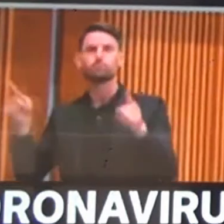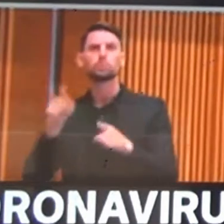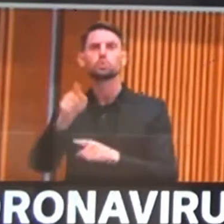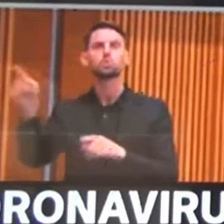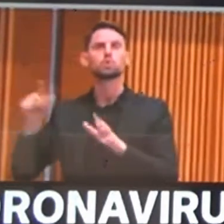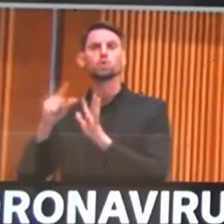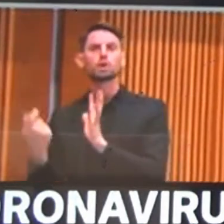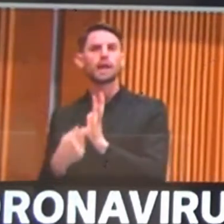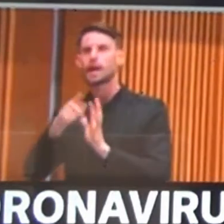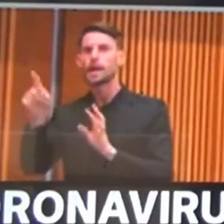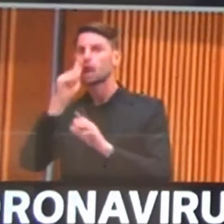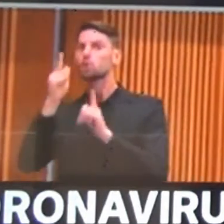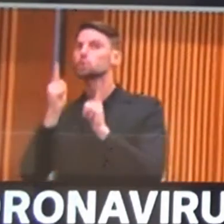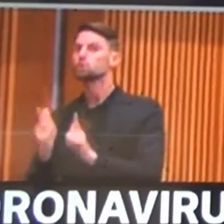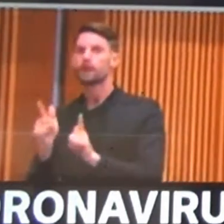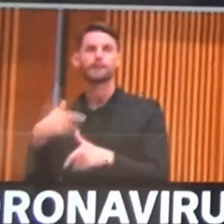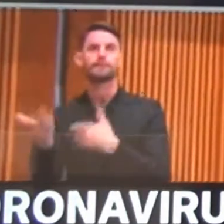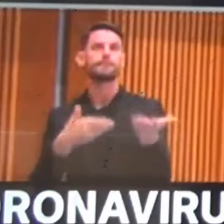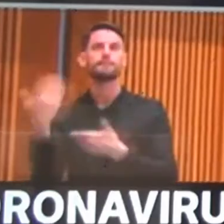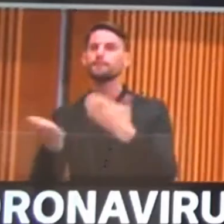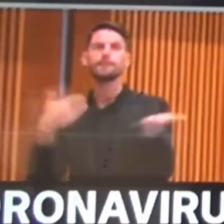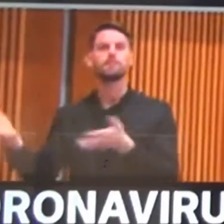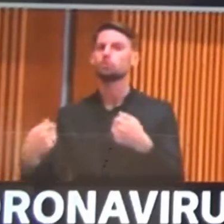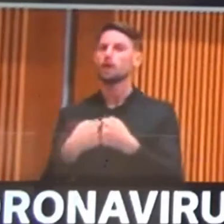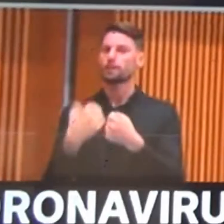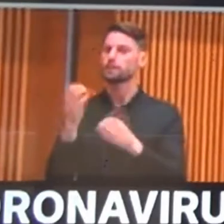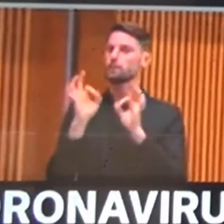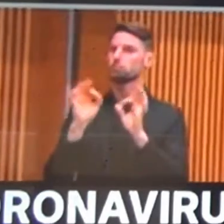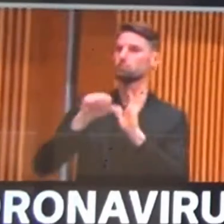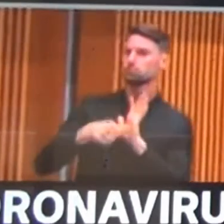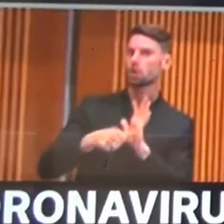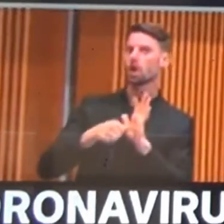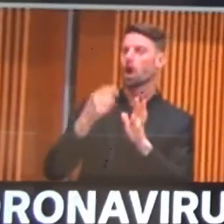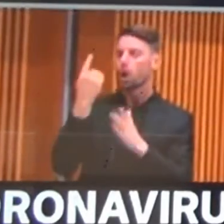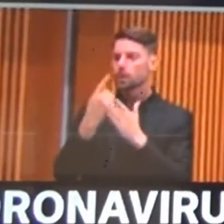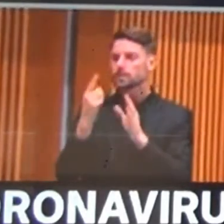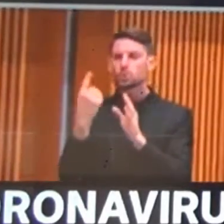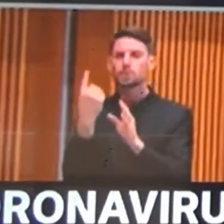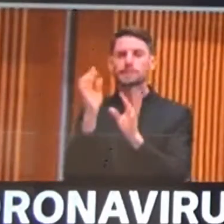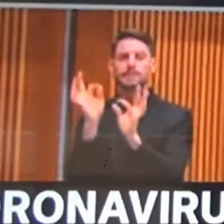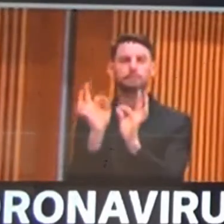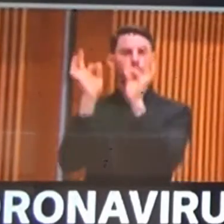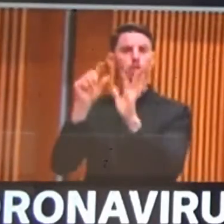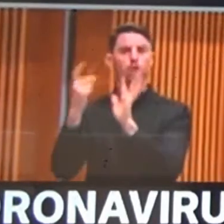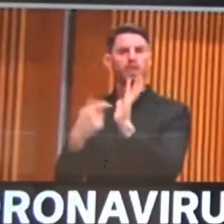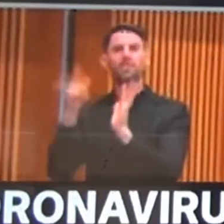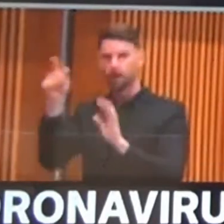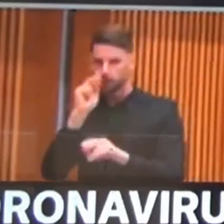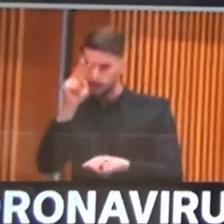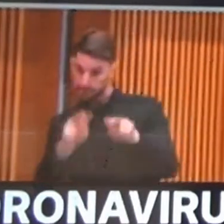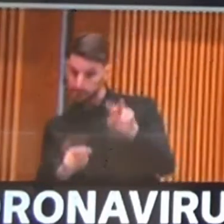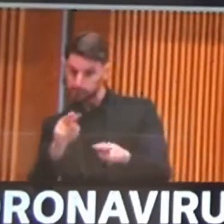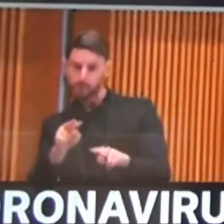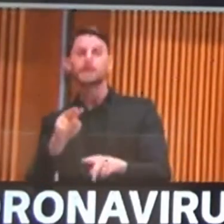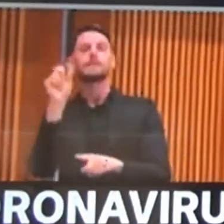these medications, and so there are a number of specialists who are able to do the initial prescription, and then the